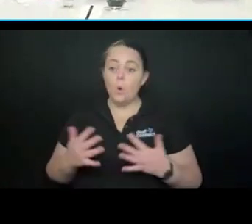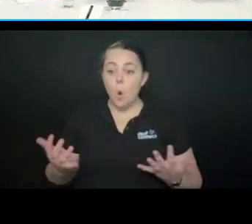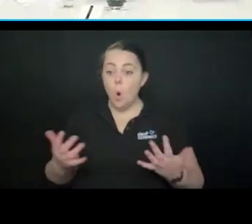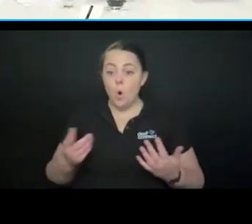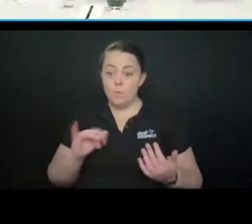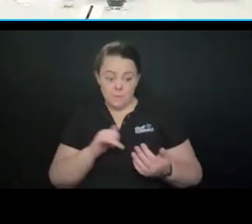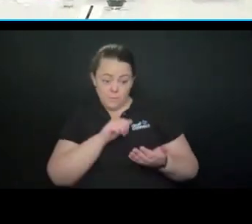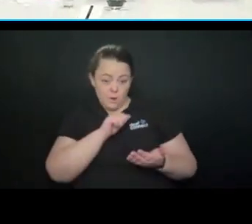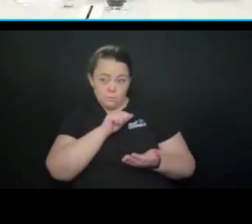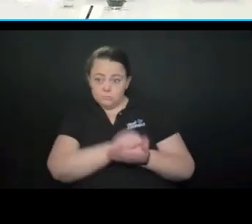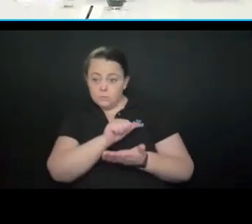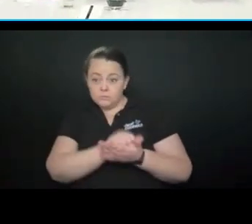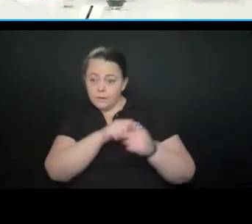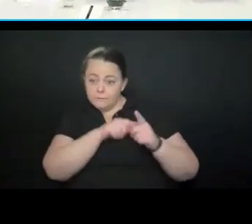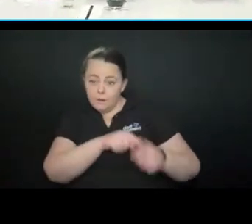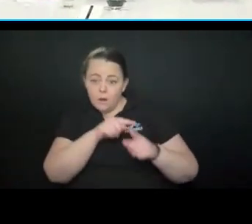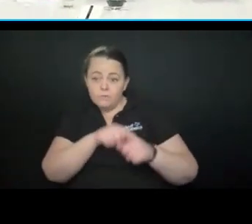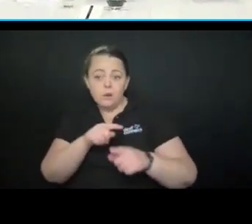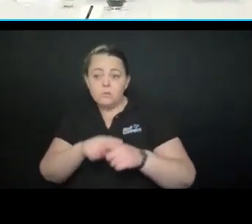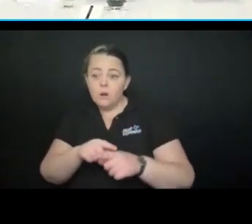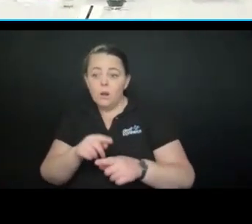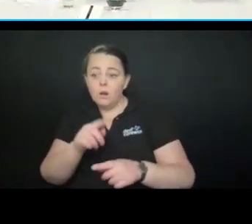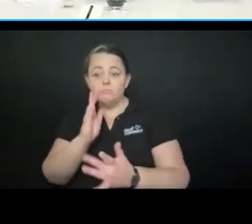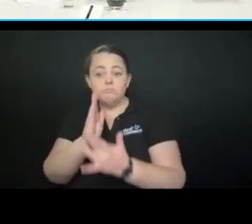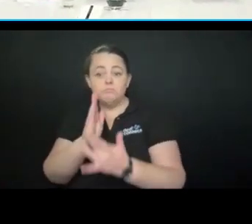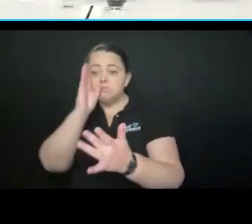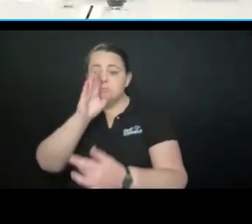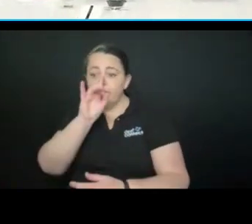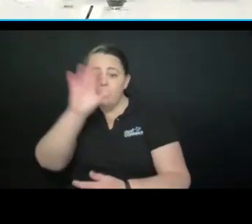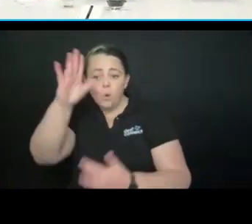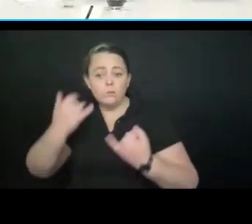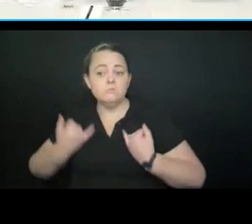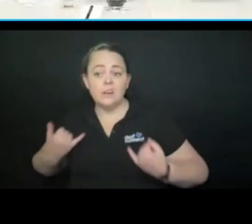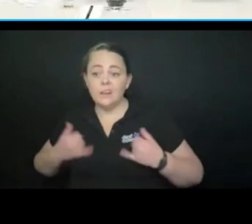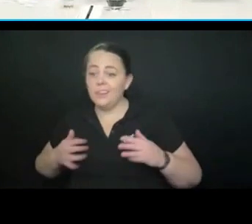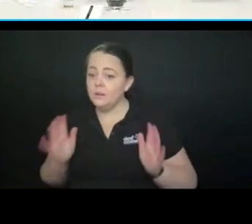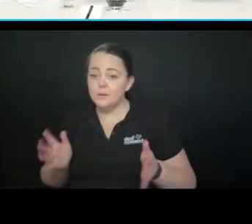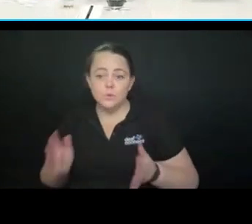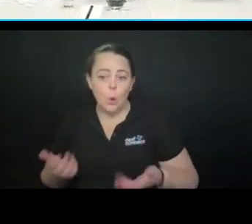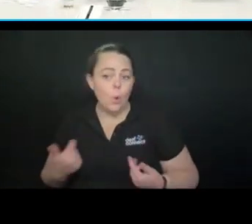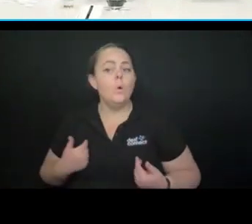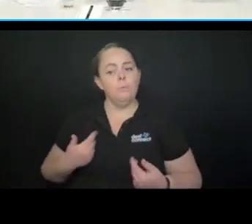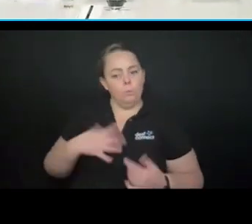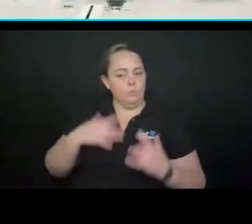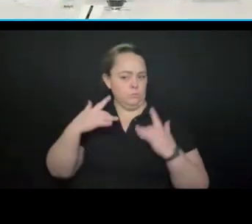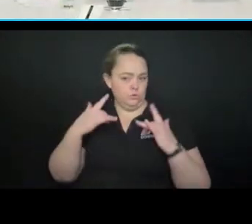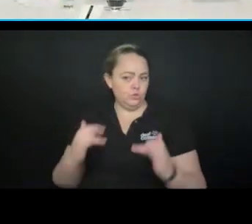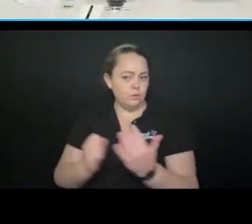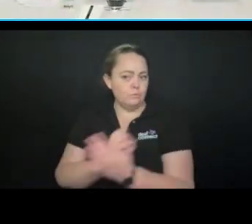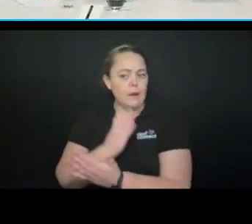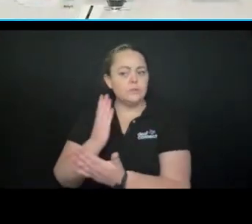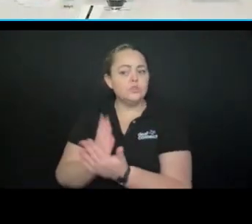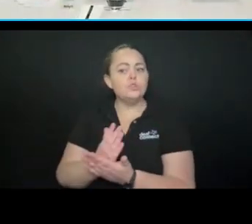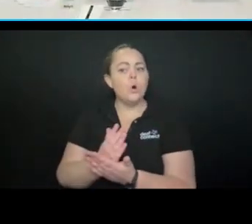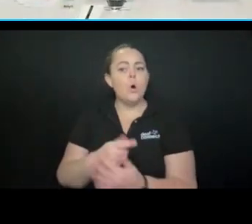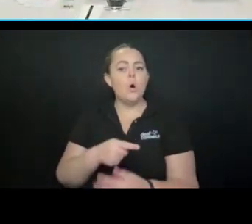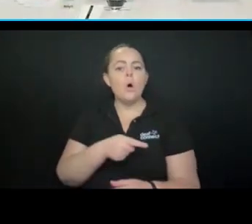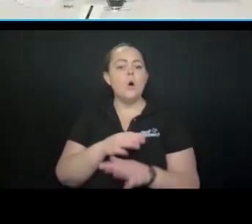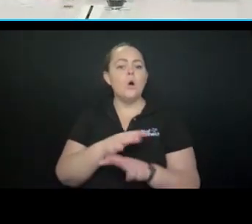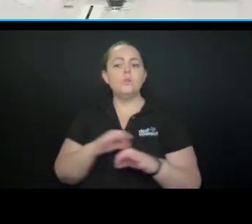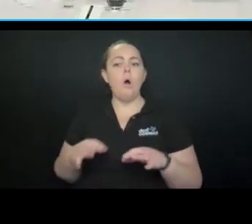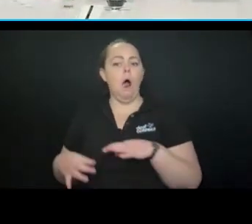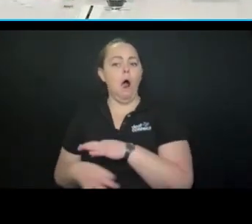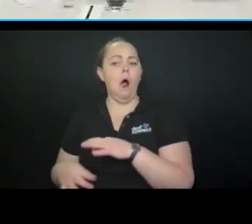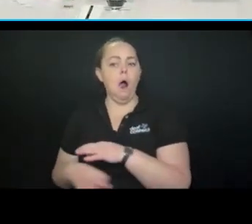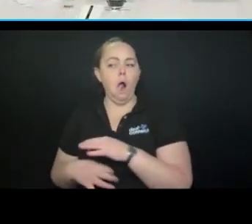opportunities for education and improvement. An example of that is our food and nutrition and dining campaign.